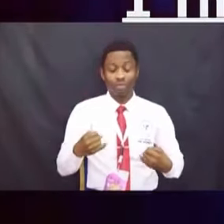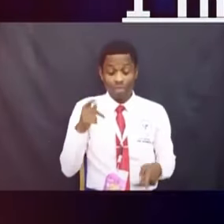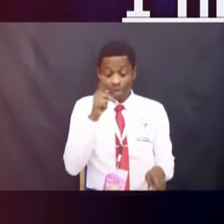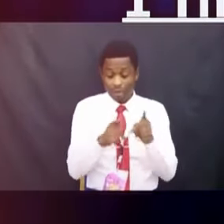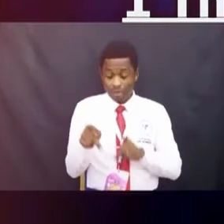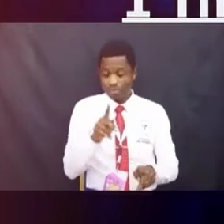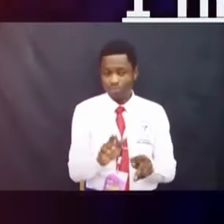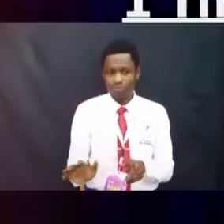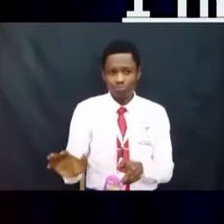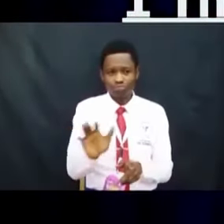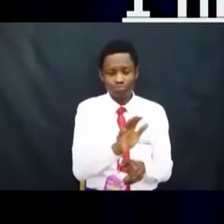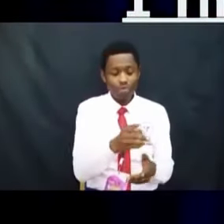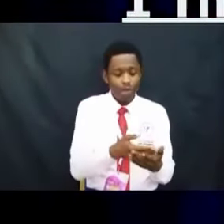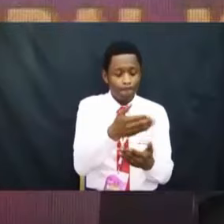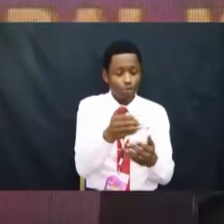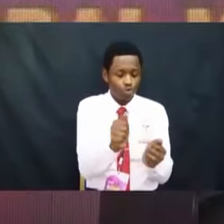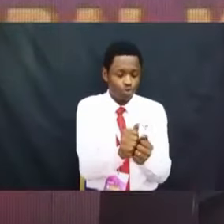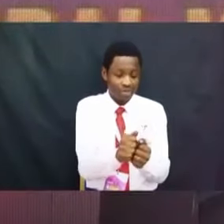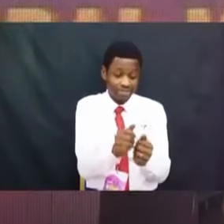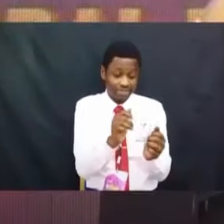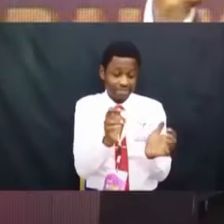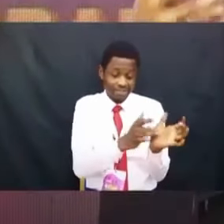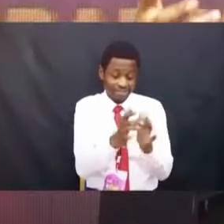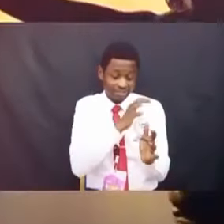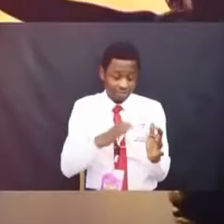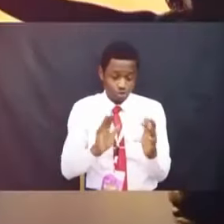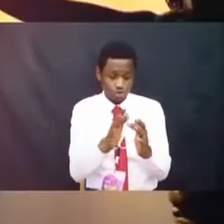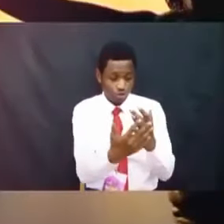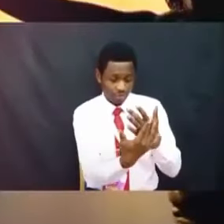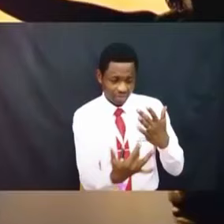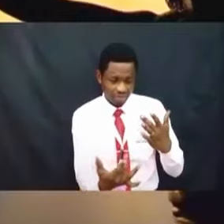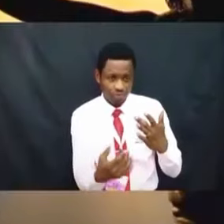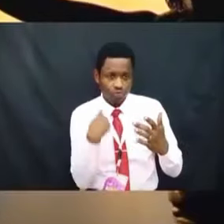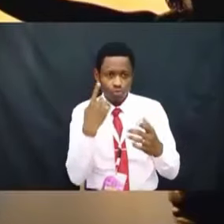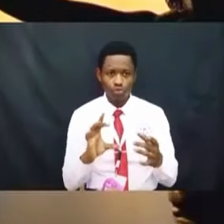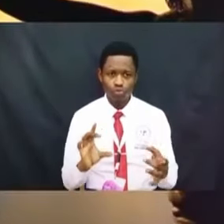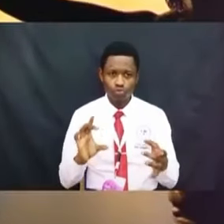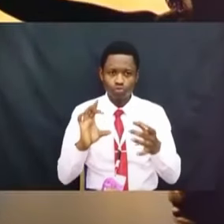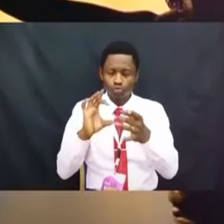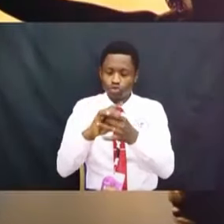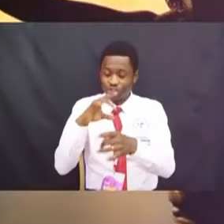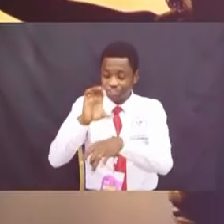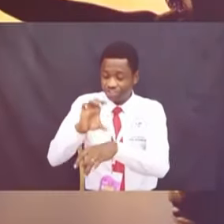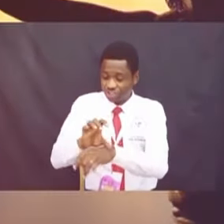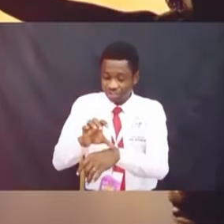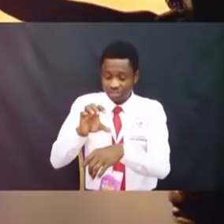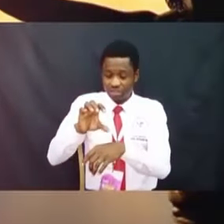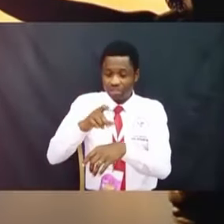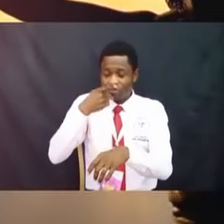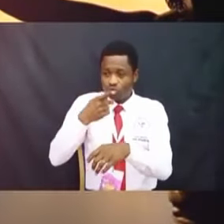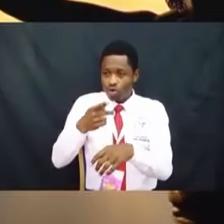purchased by the blood of Christ who join our church, including all of